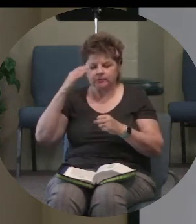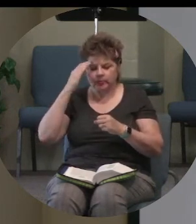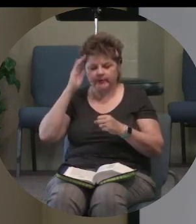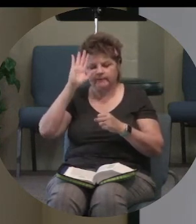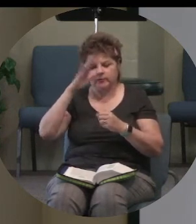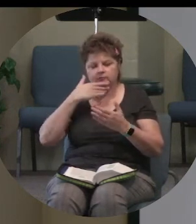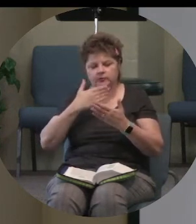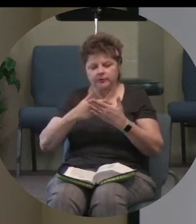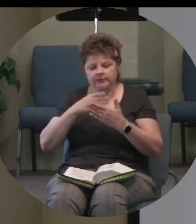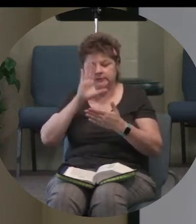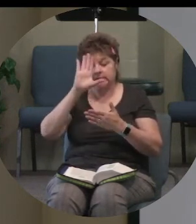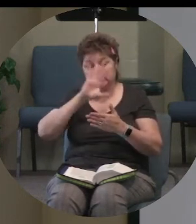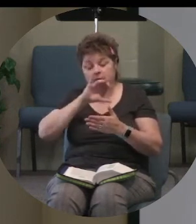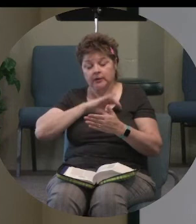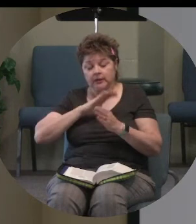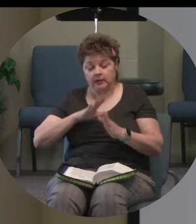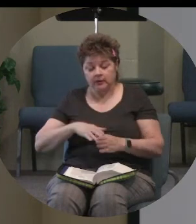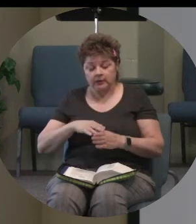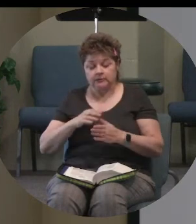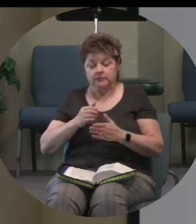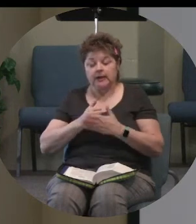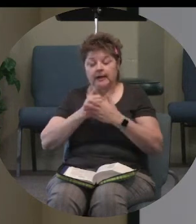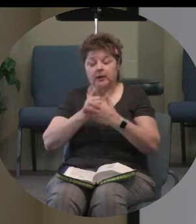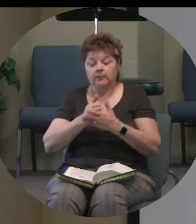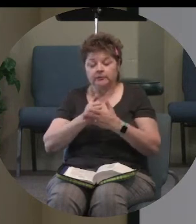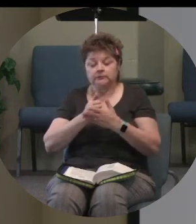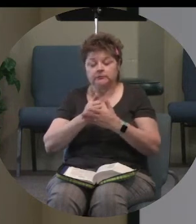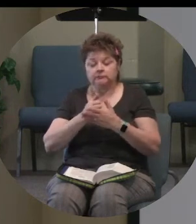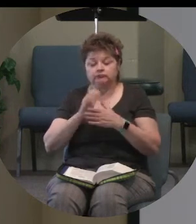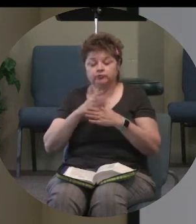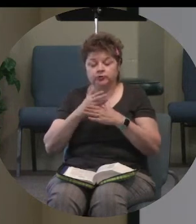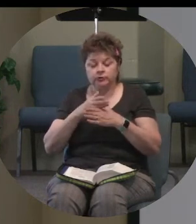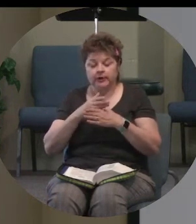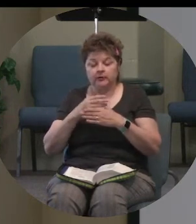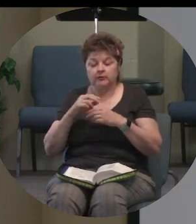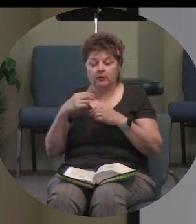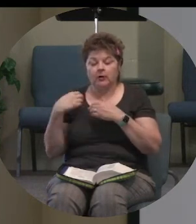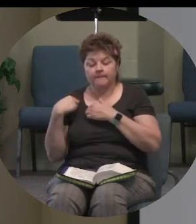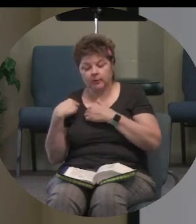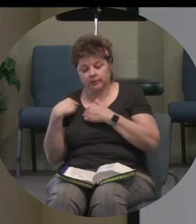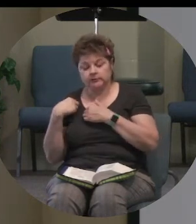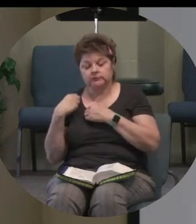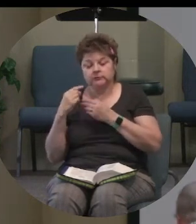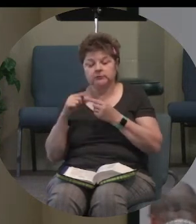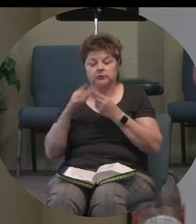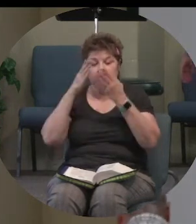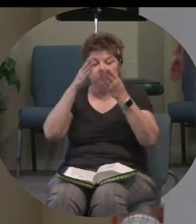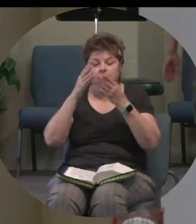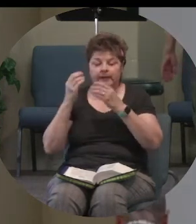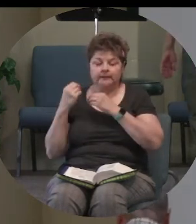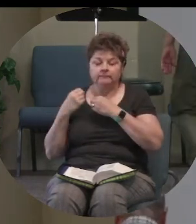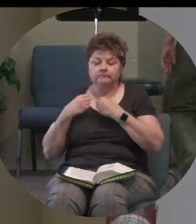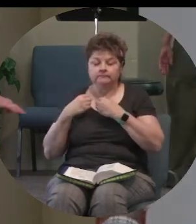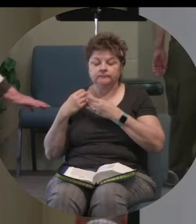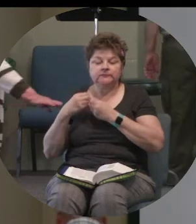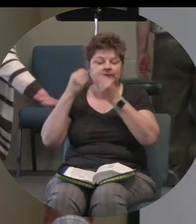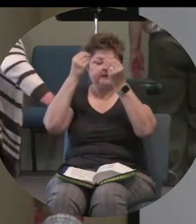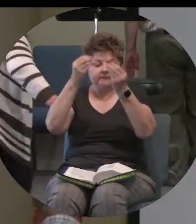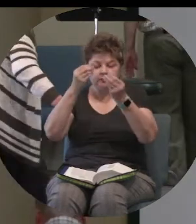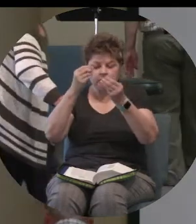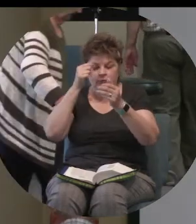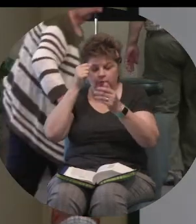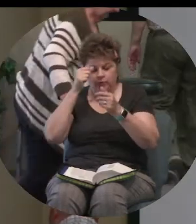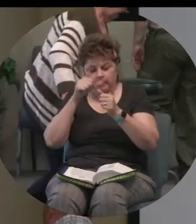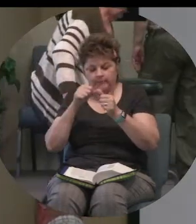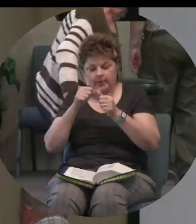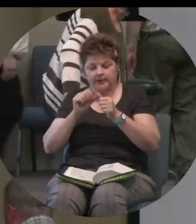character. Lord, help us to bear our burdens before you and to put those upon your shoulder. Remind us of your character. Remind us of